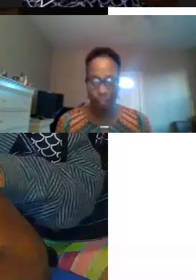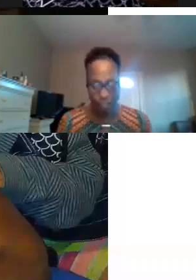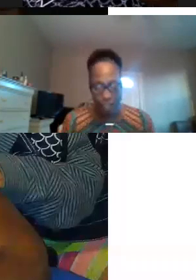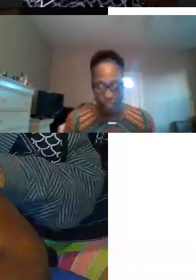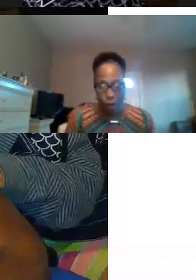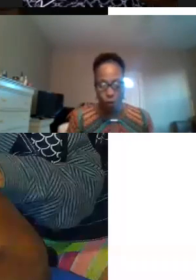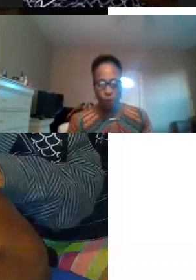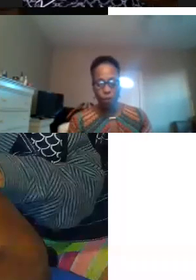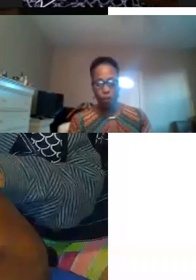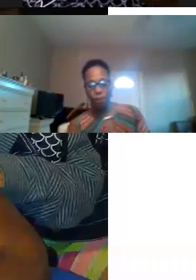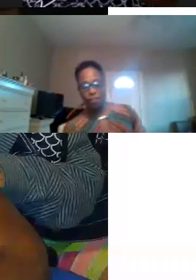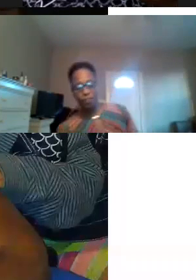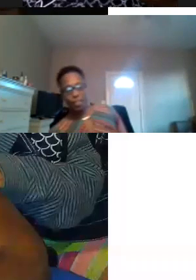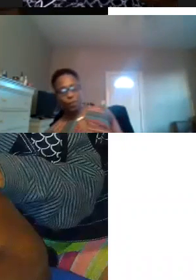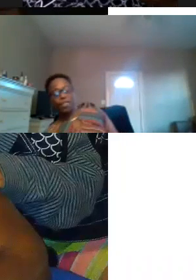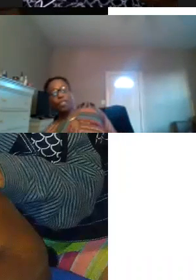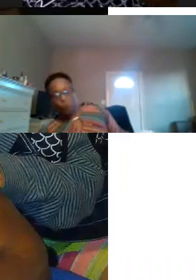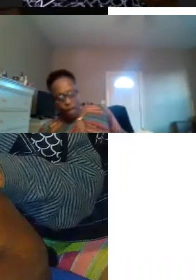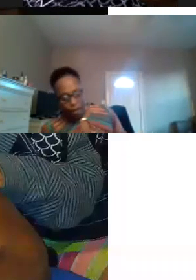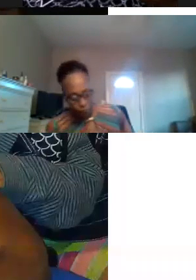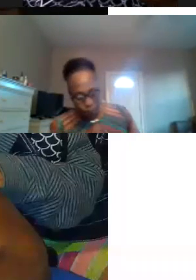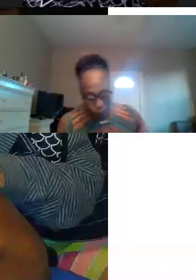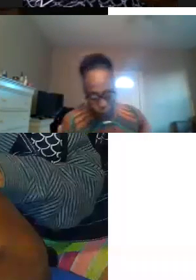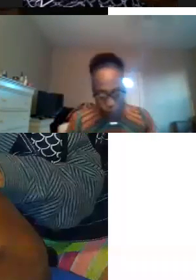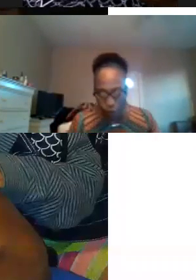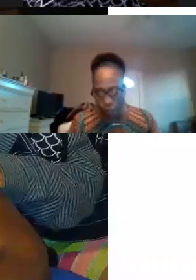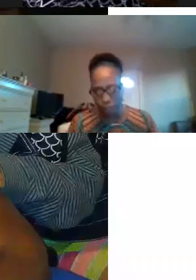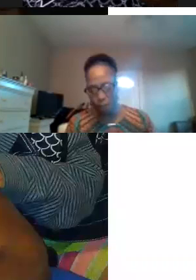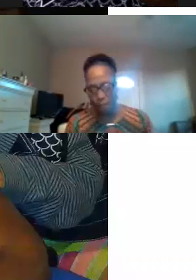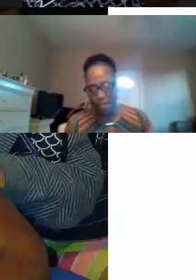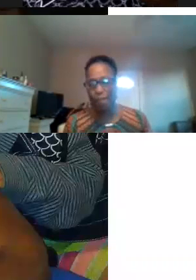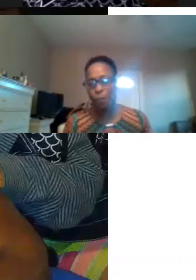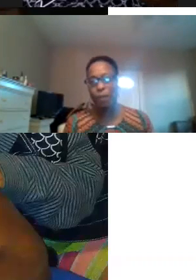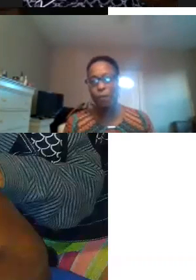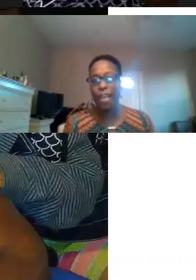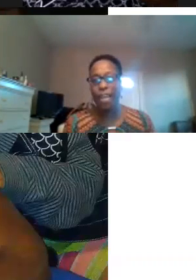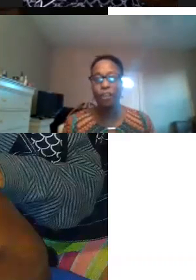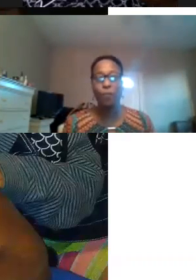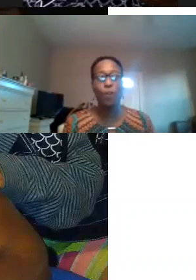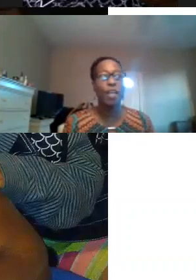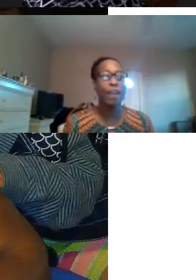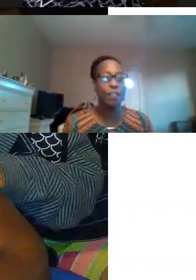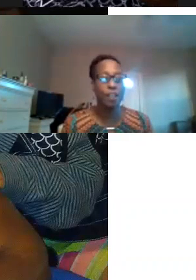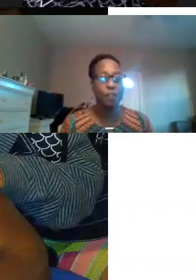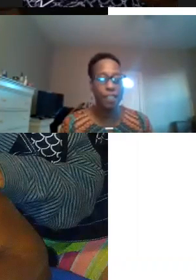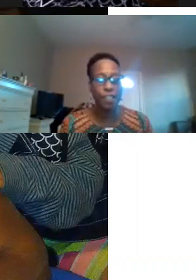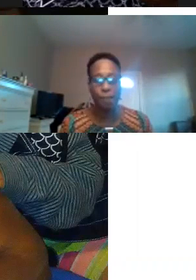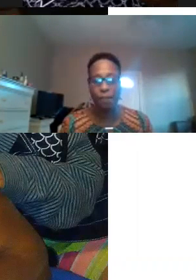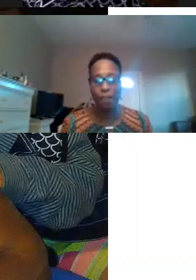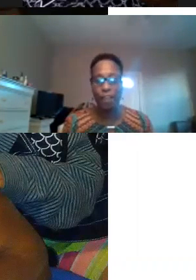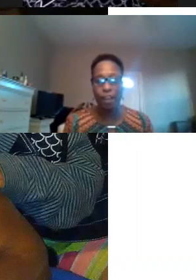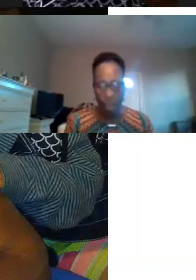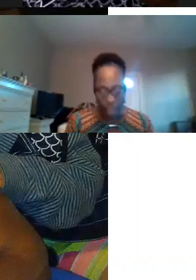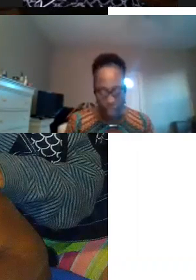Gotcha. So when you come into situations where you're meeting someone, right, and you want to have this conversation